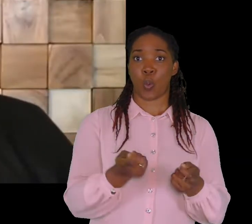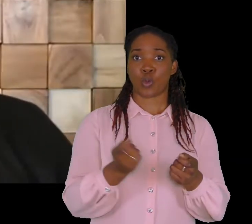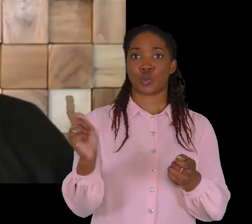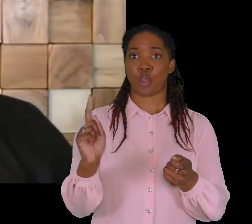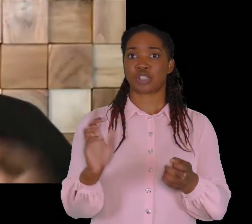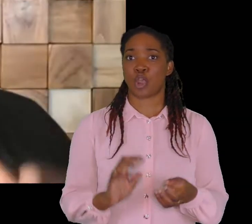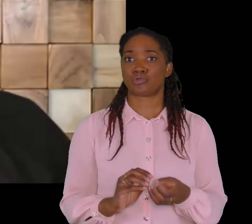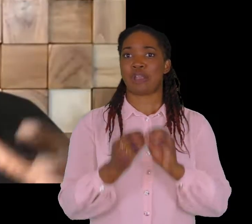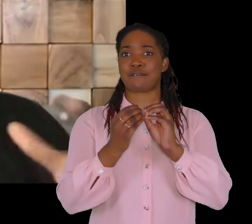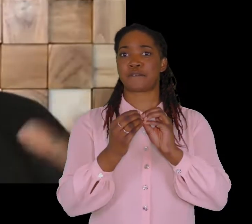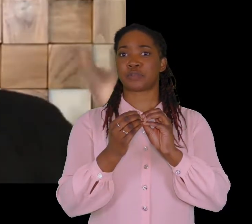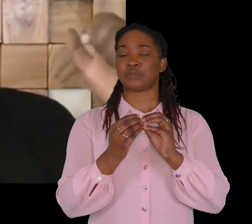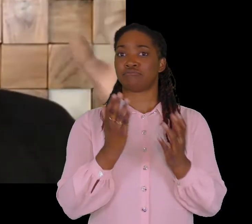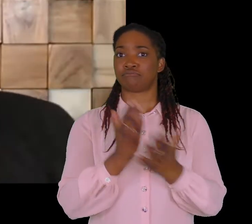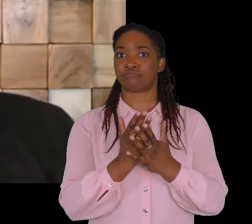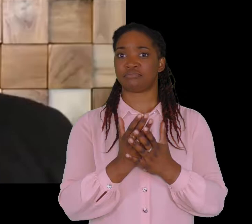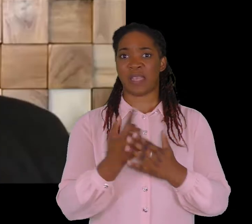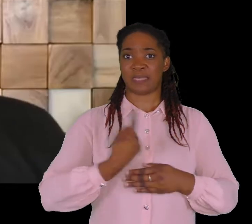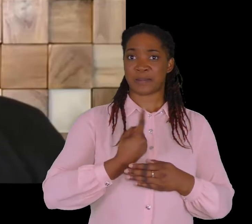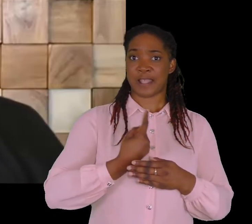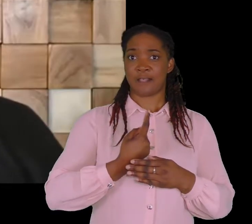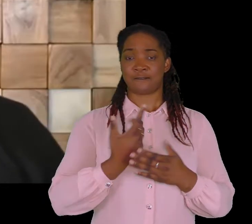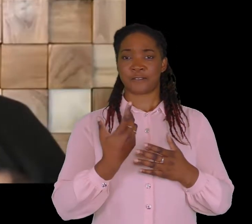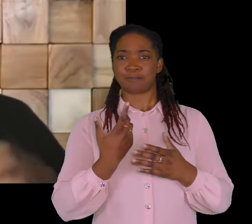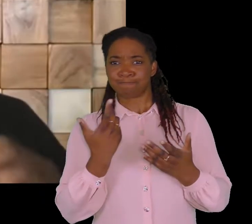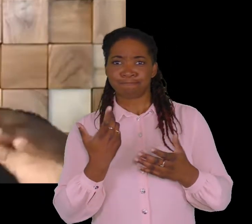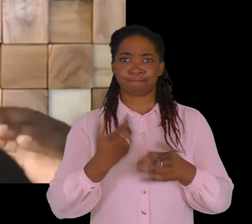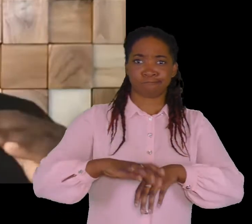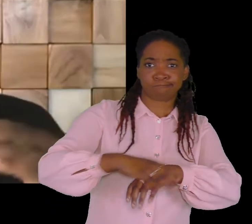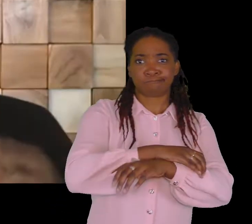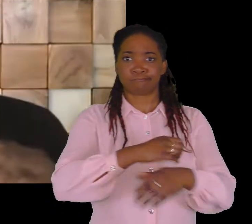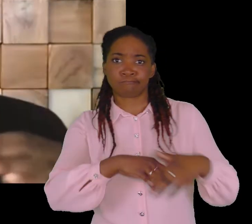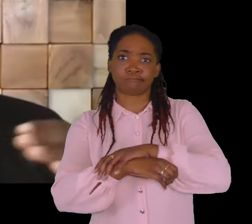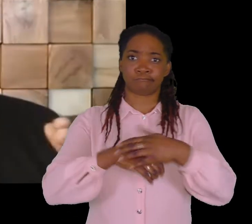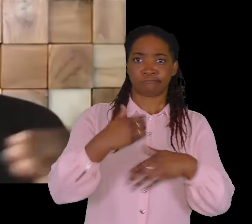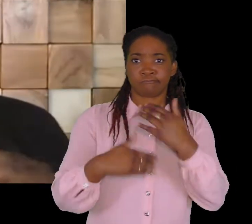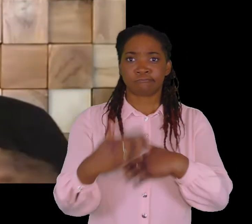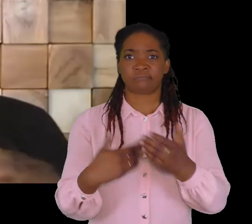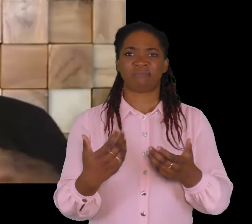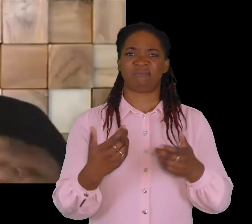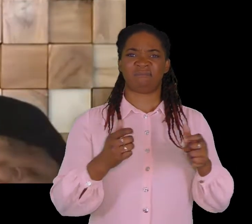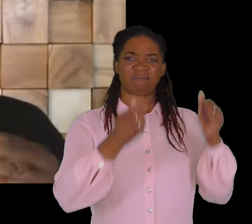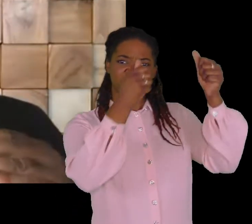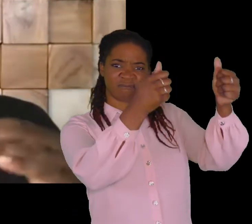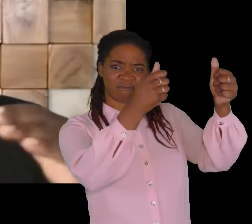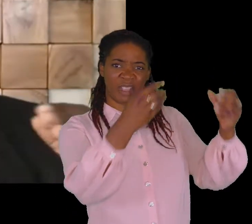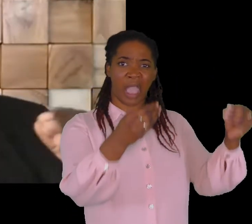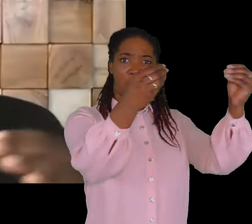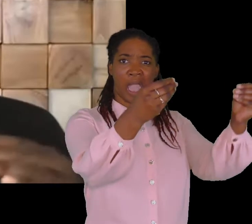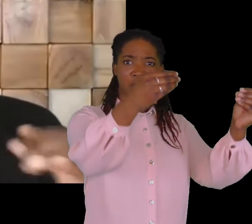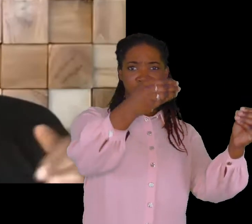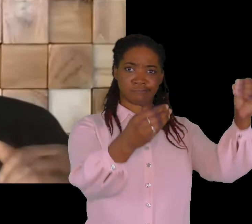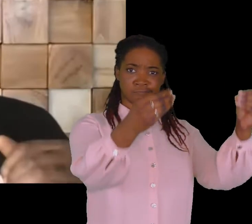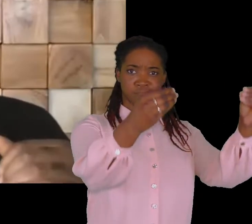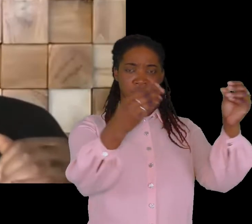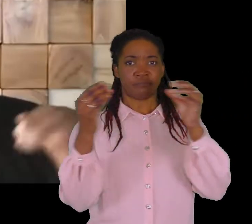gritty, the putting up the work on the walls, the way that you described, Rita, the experience at Brixton